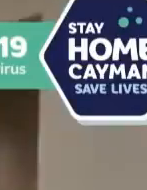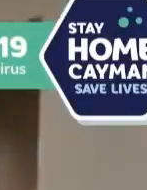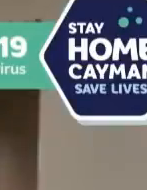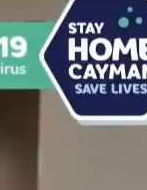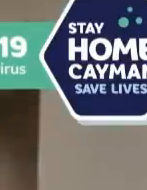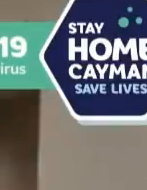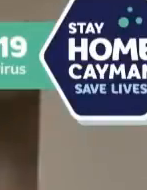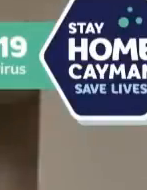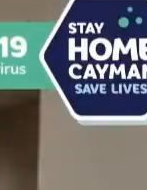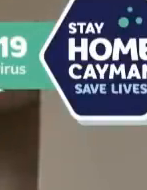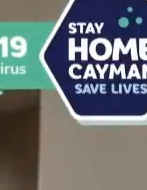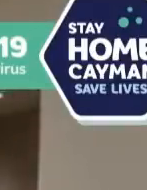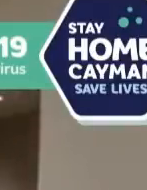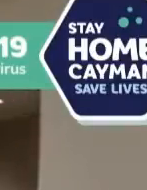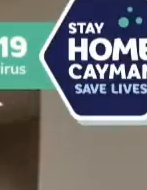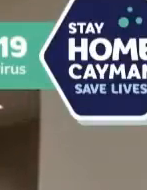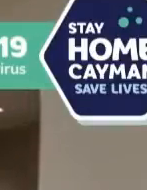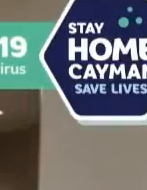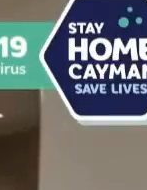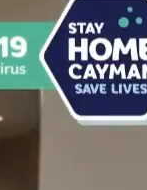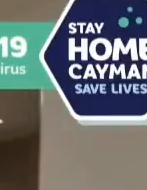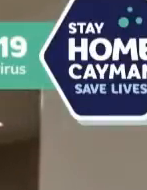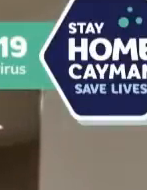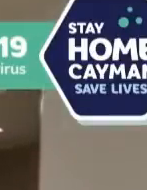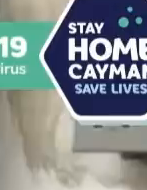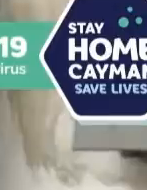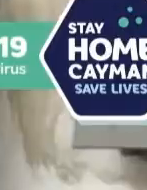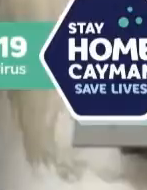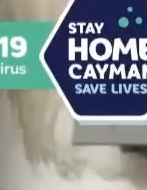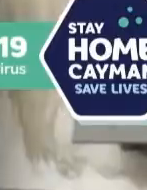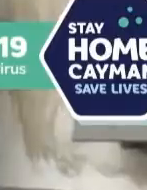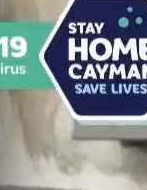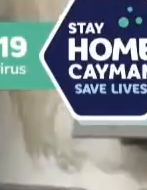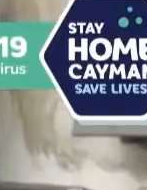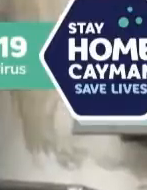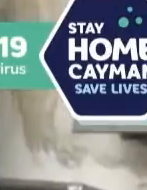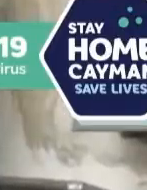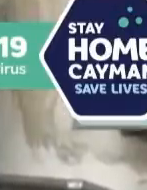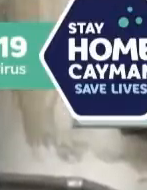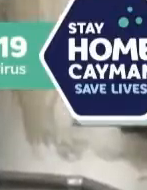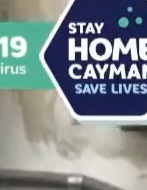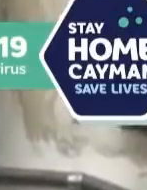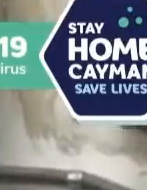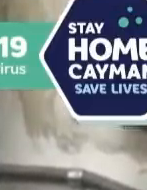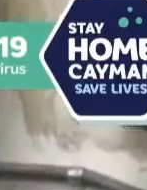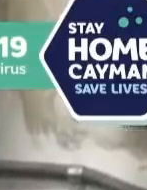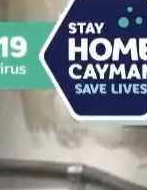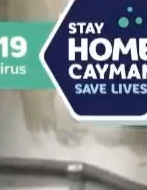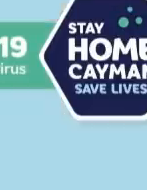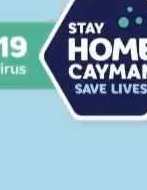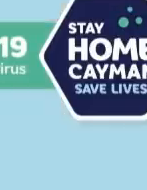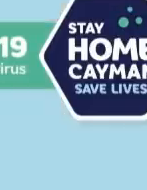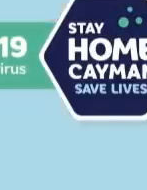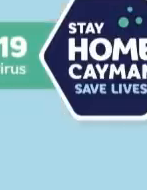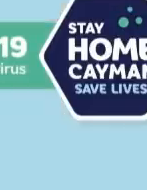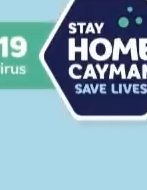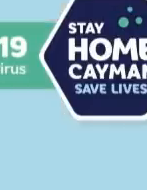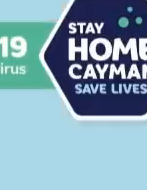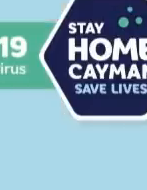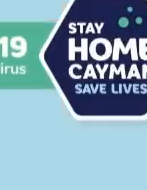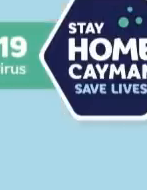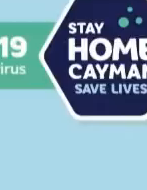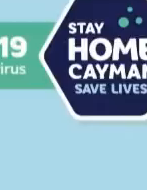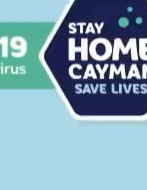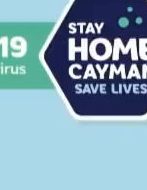front line and wish to give them a shout out, or if you have a personal experience of Cayman kindness, we want to hear from you. Frontline